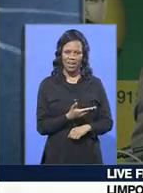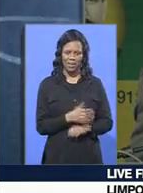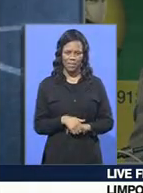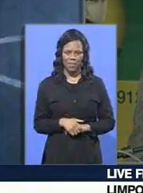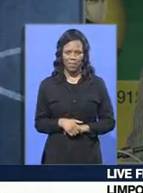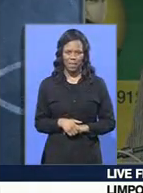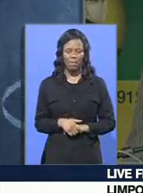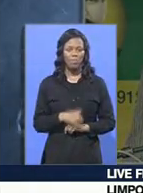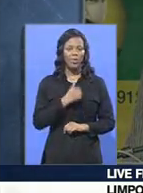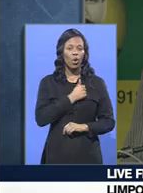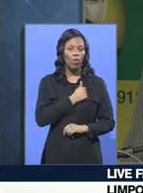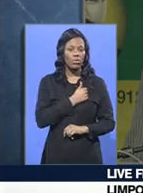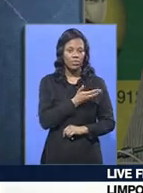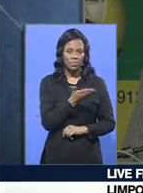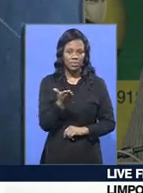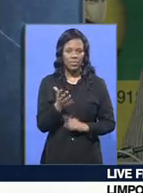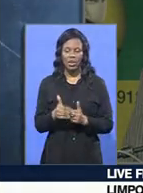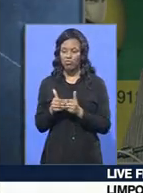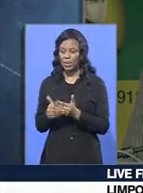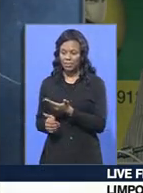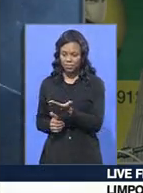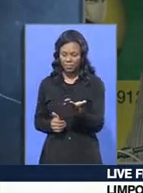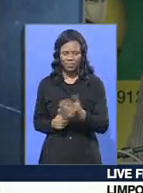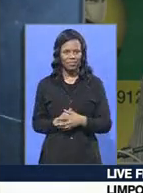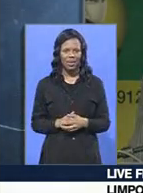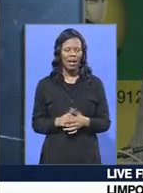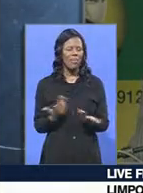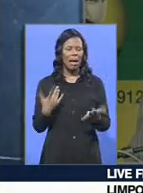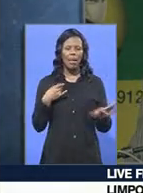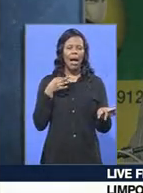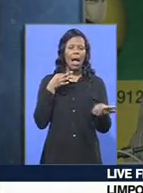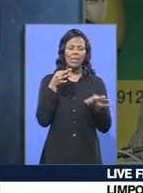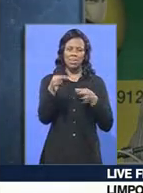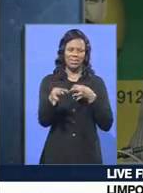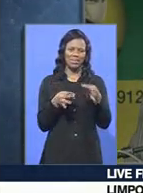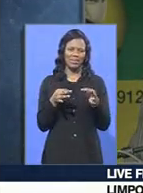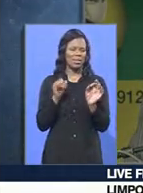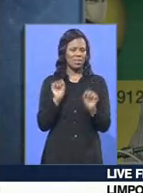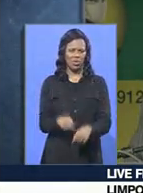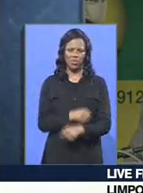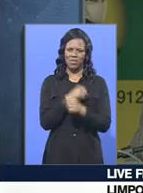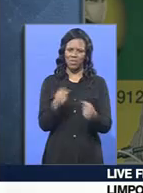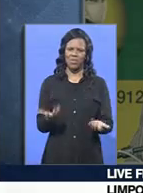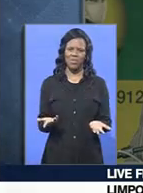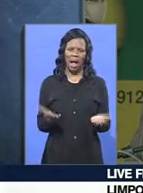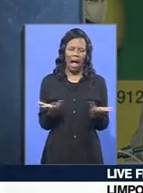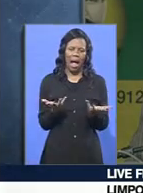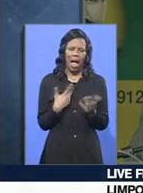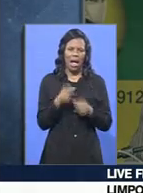Comrades and friends, no words can accurately describe that